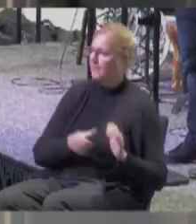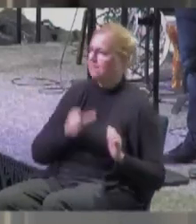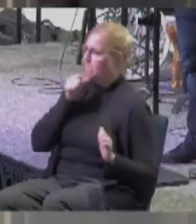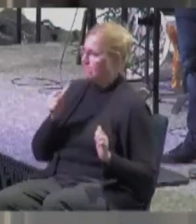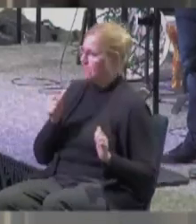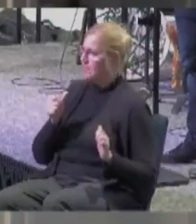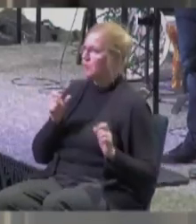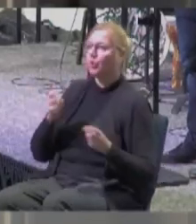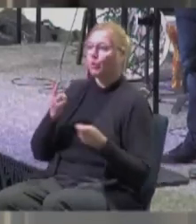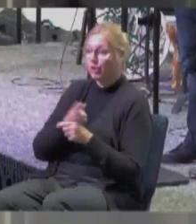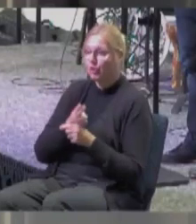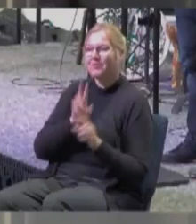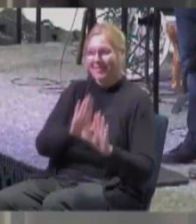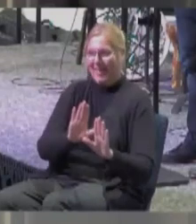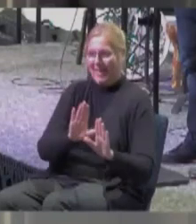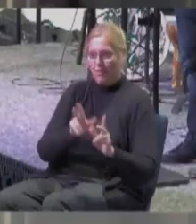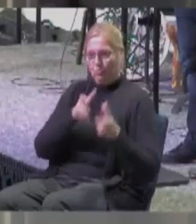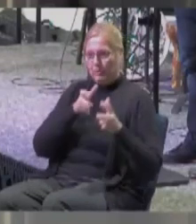receptor language terminology.